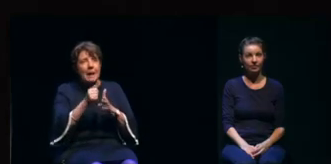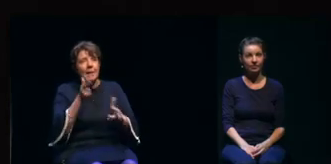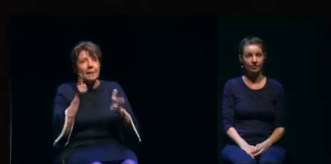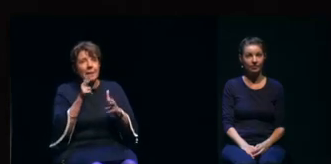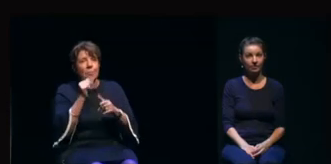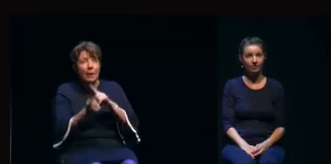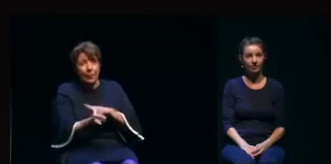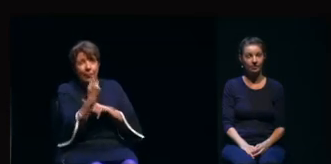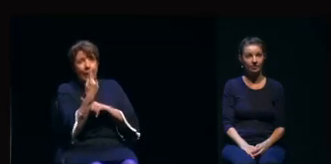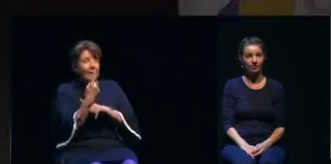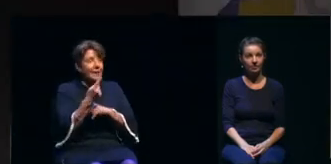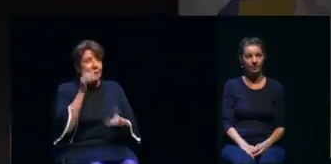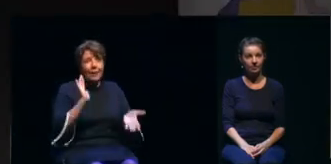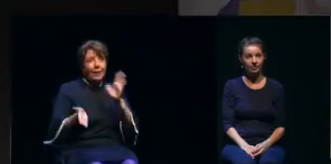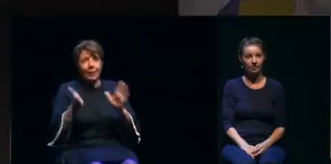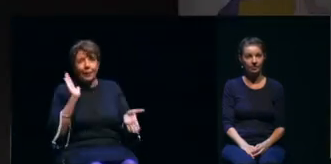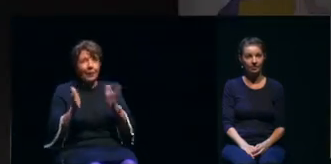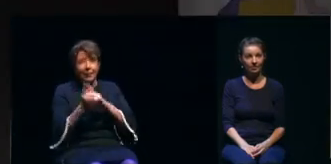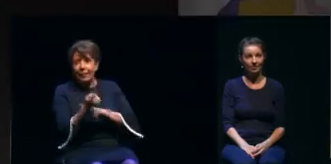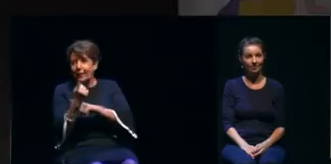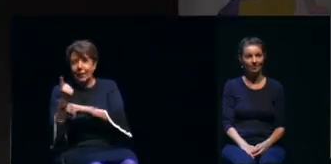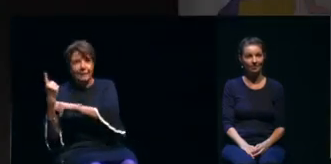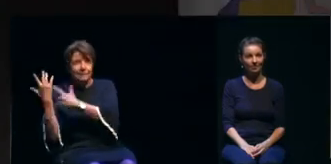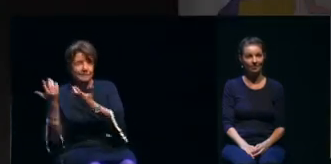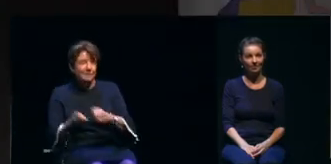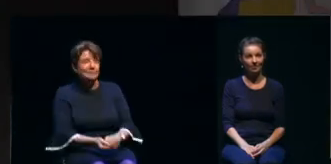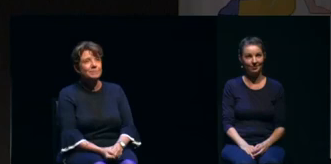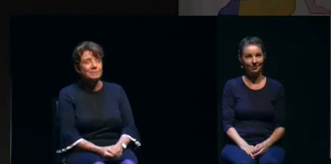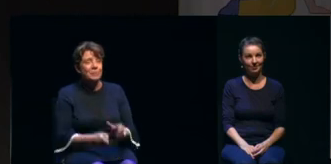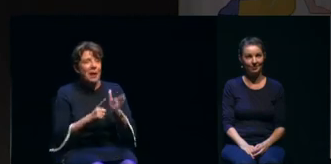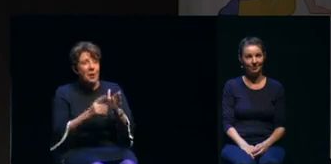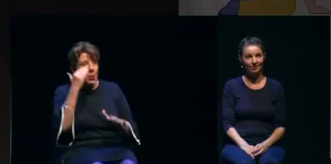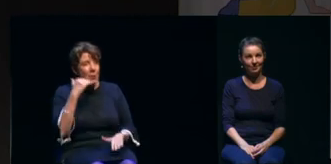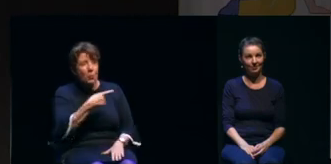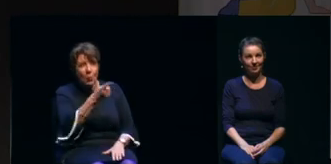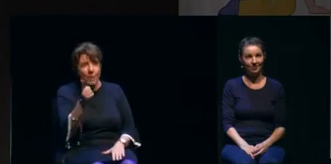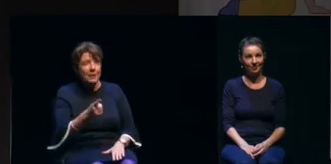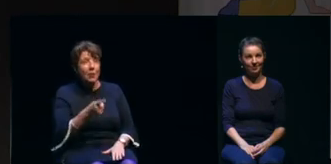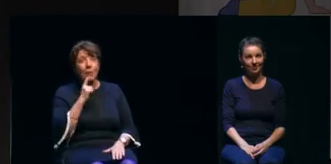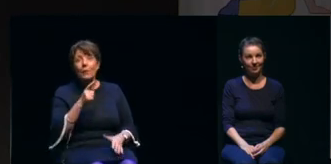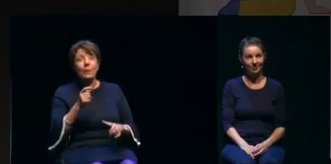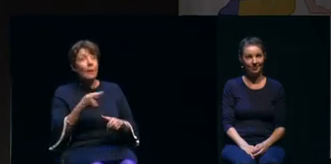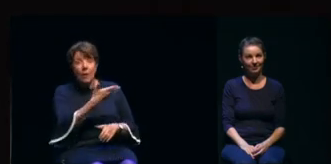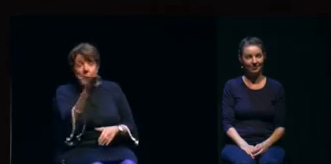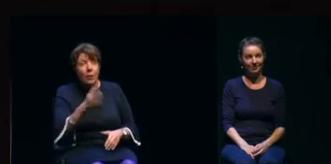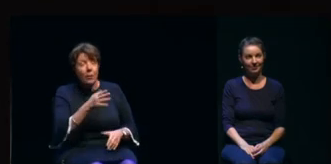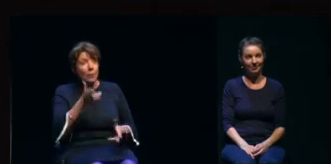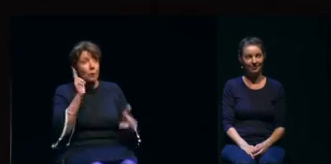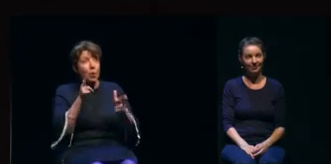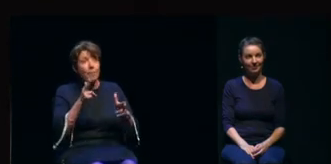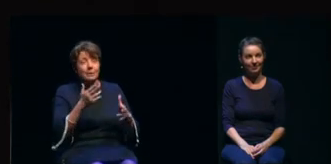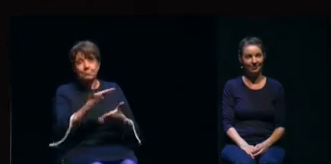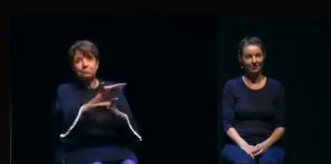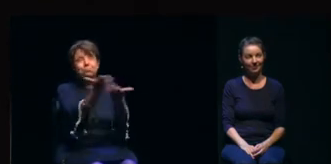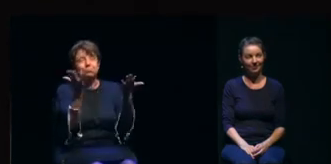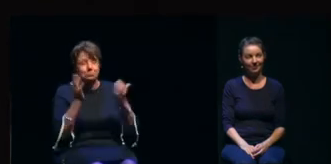hard-ons rampaging around. And everyone... And all the women going, who let the robots loose? More